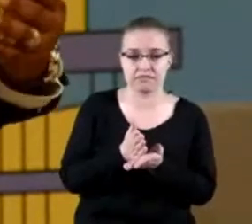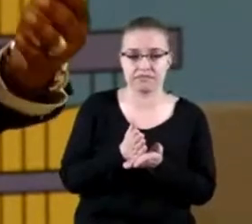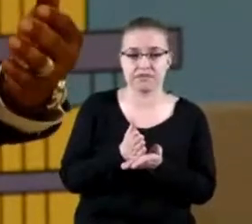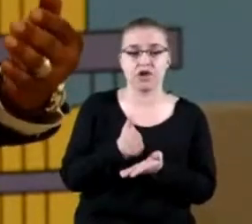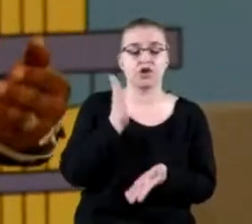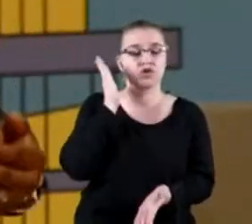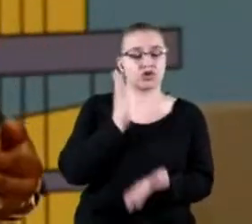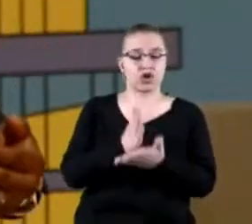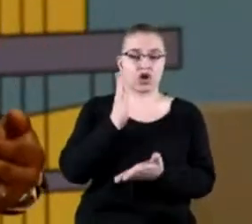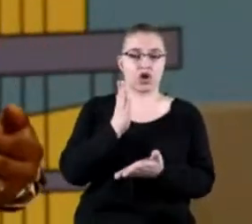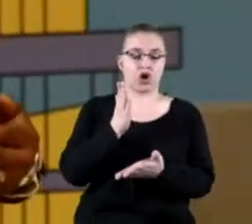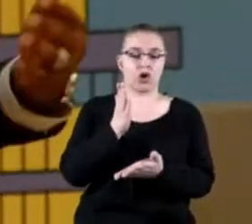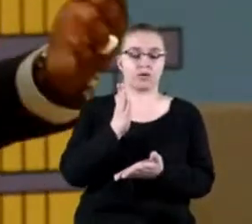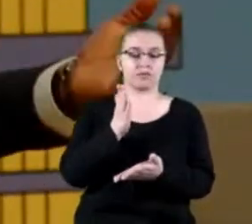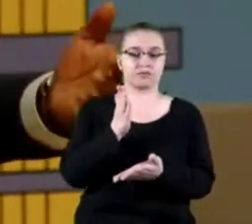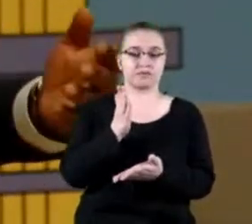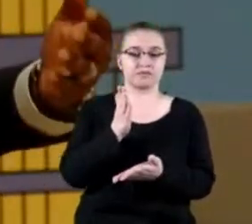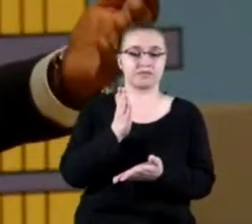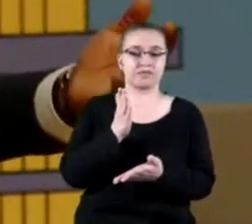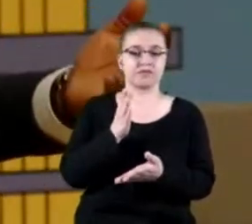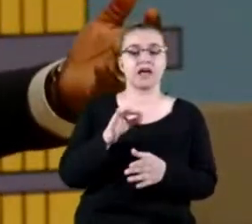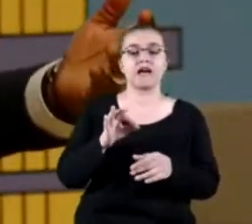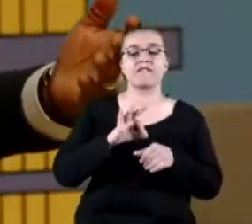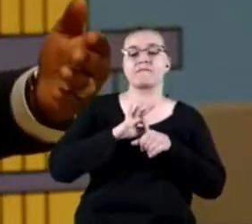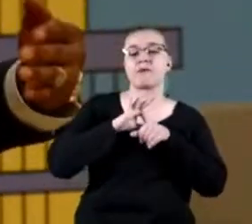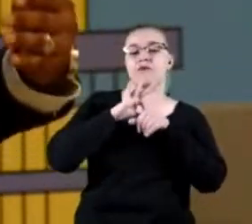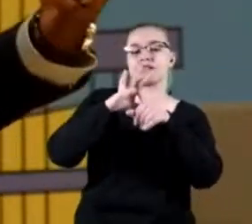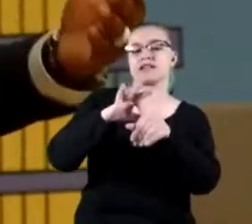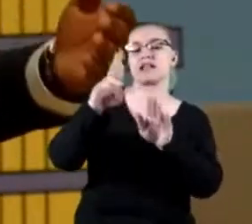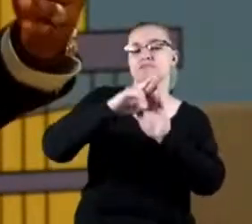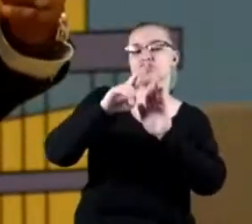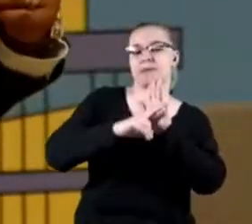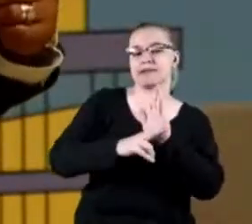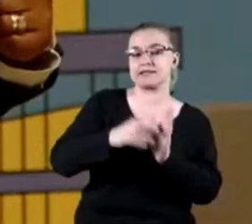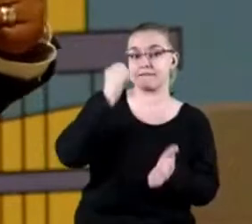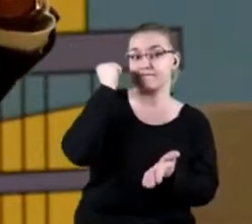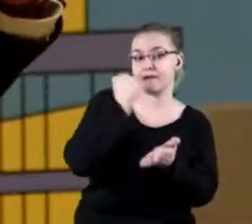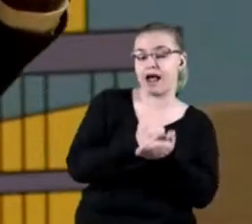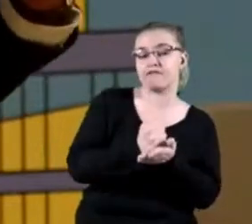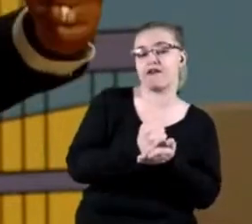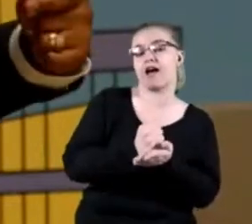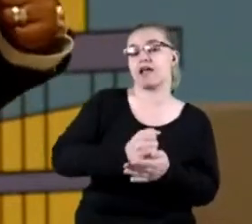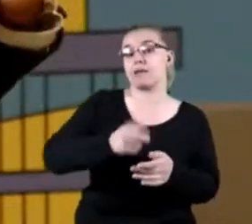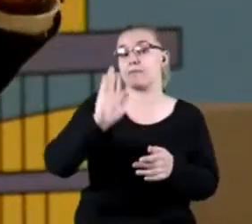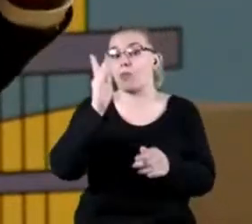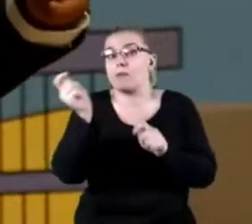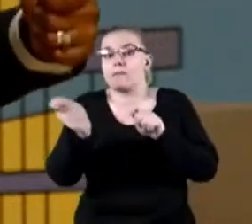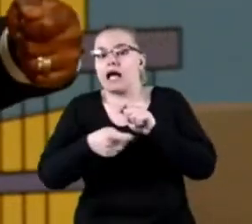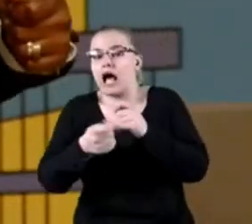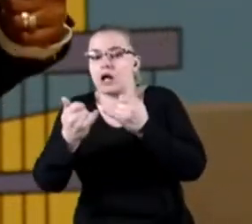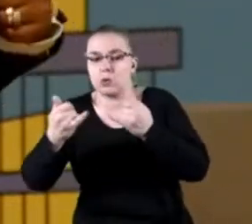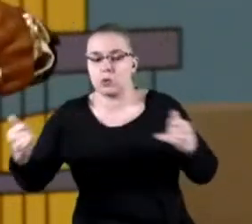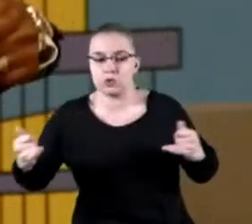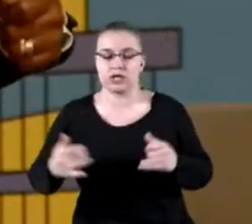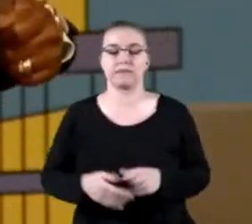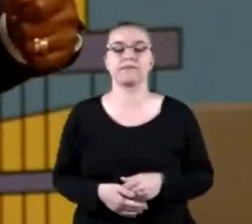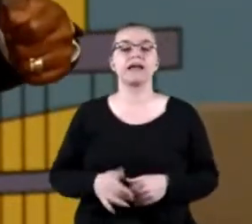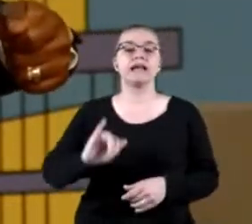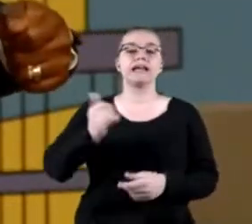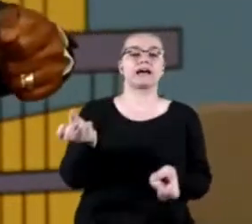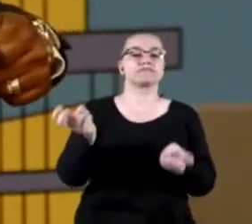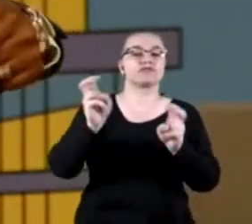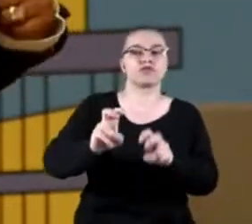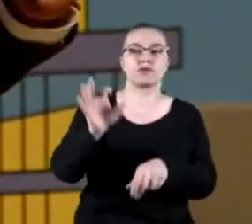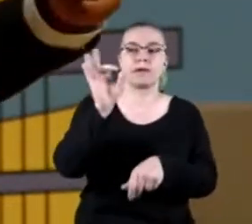enforcement of the rule of law, which is important, certainly, in terms of how we design these and enforce them to get